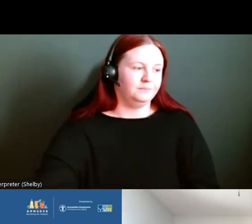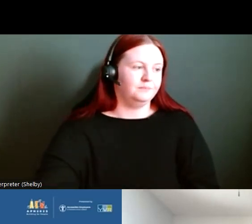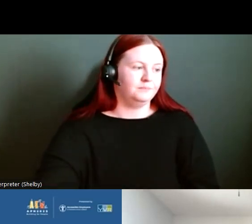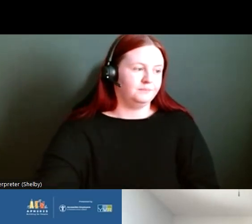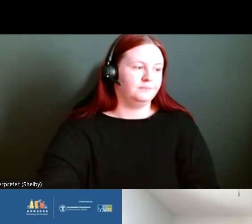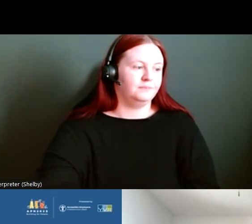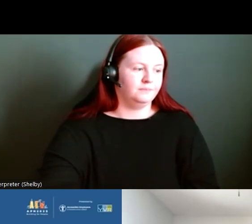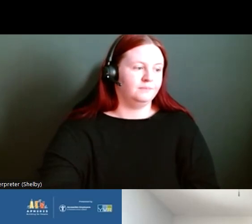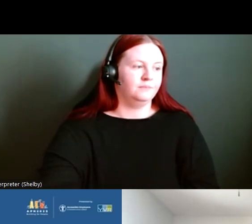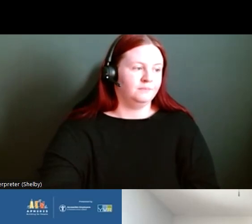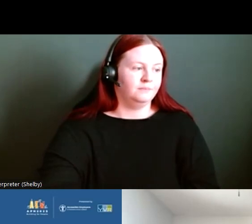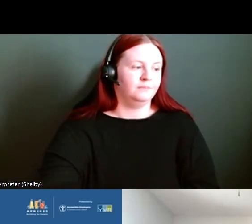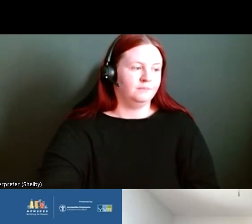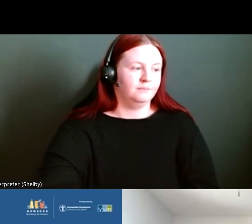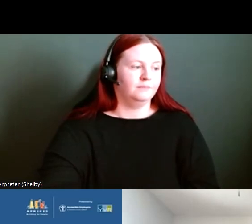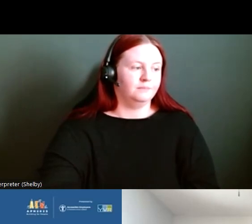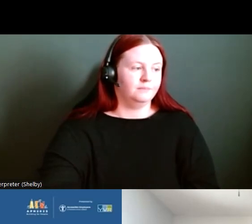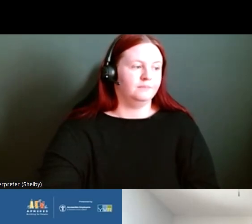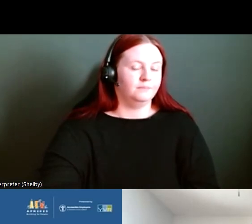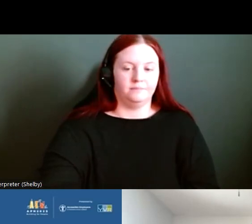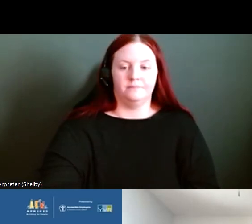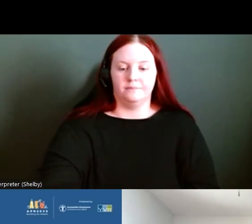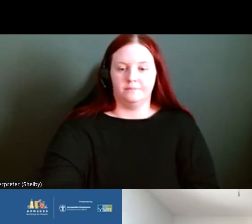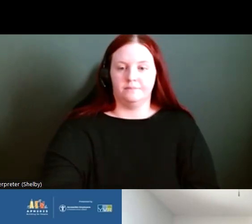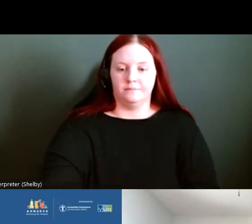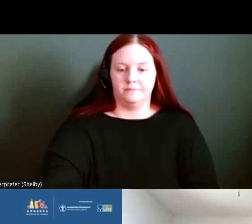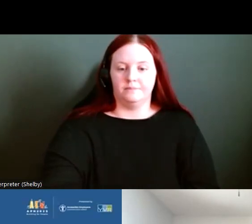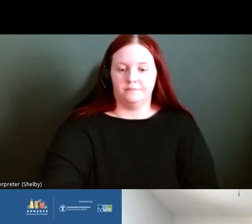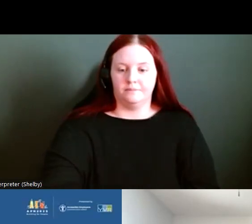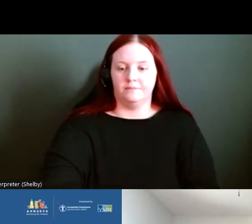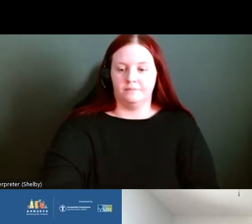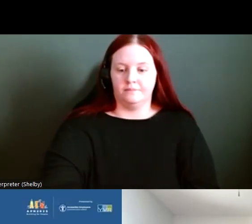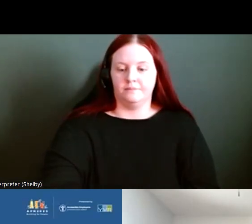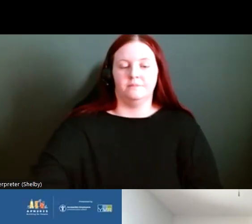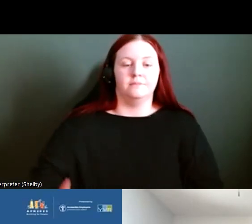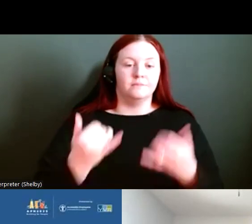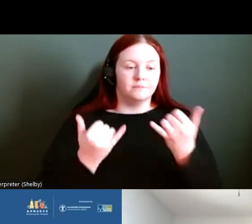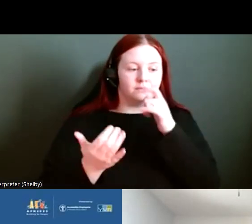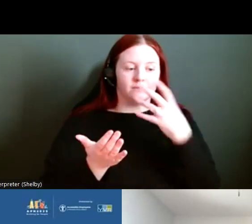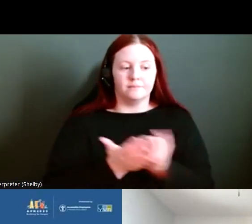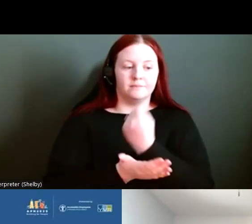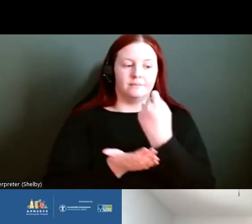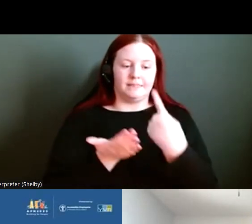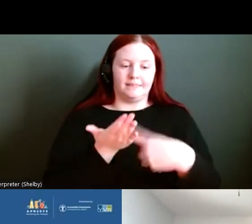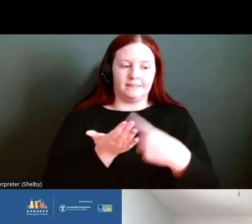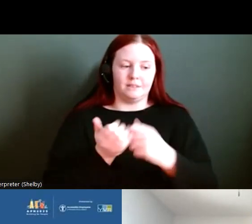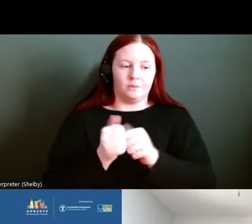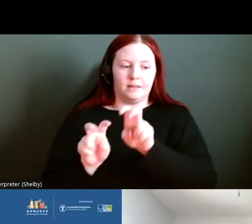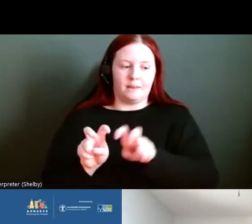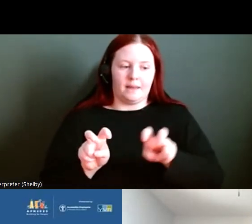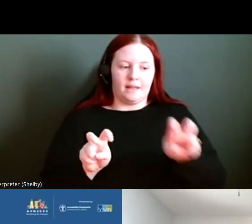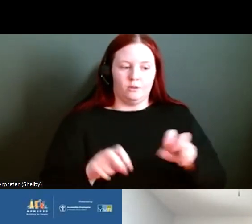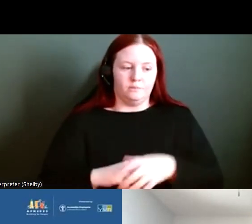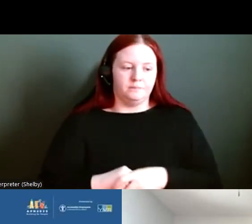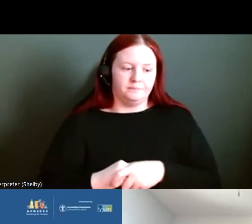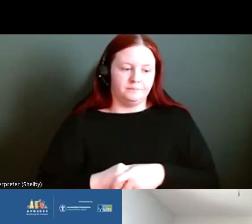So now I'd like to get us started with the panel discussion. So I'm really excited that